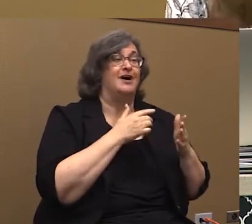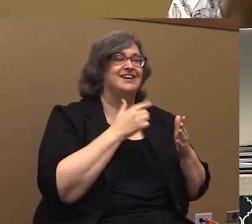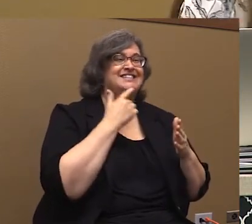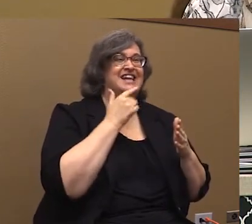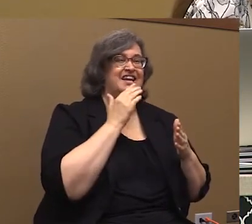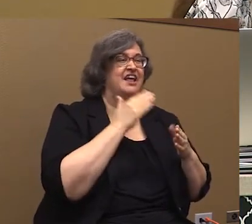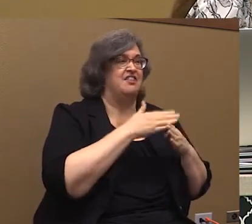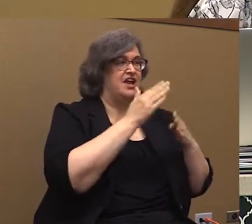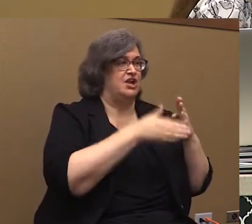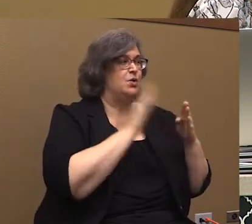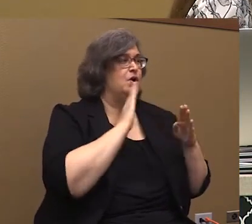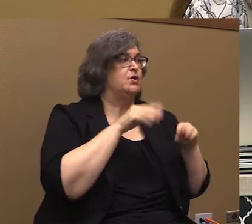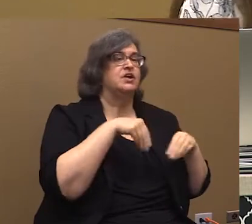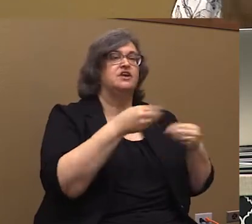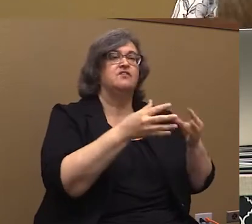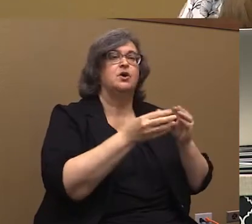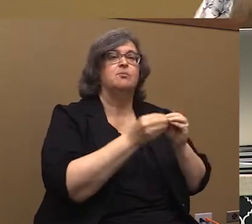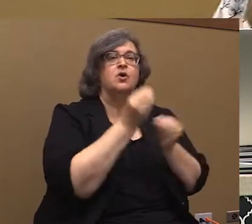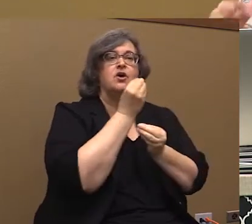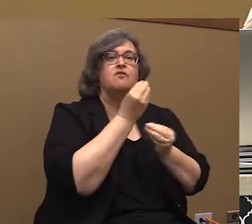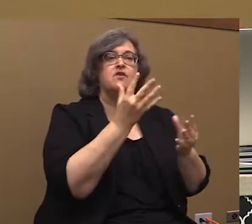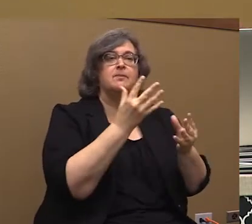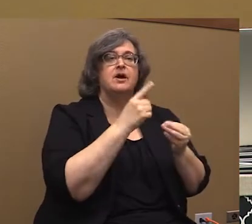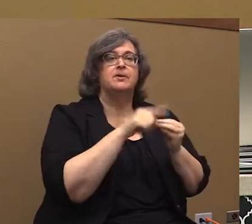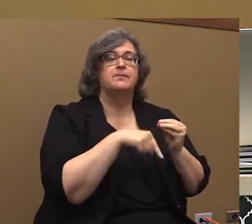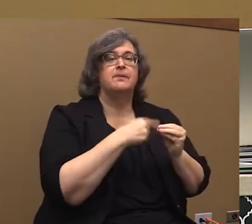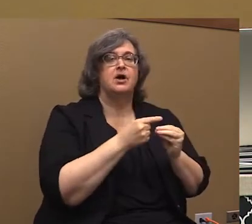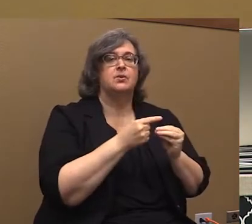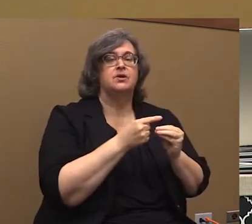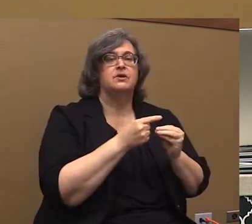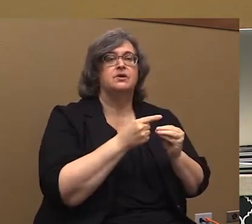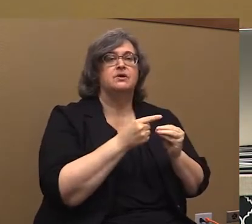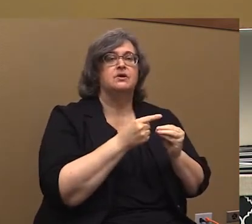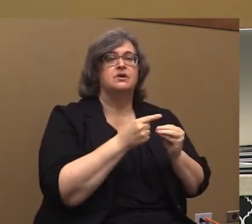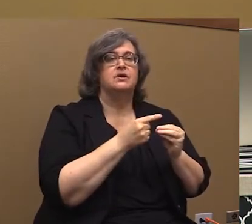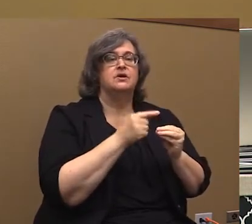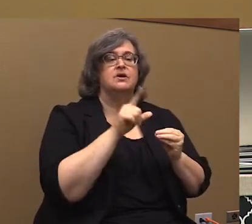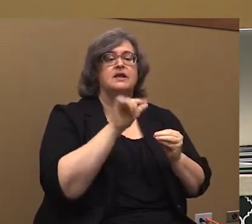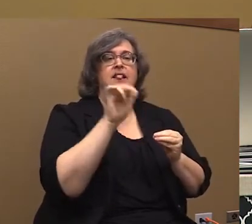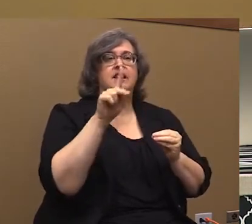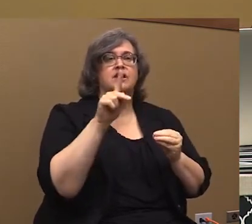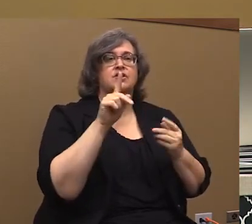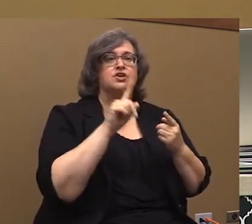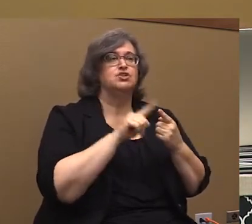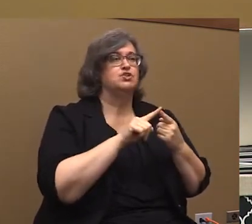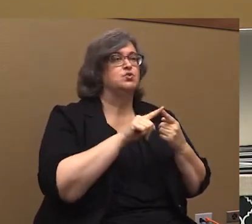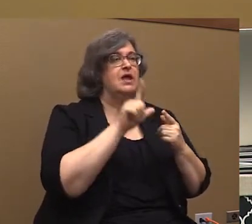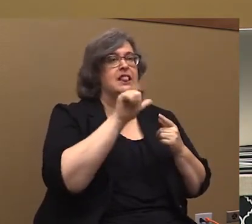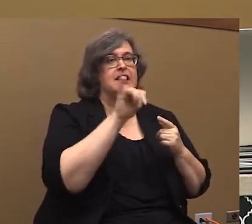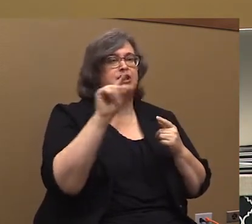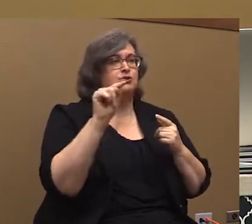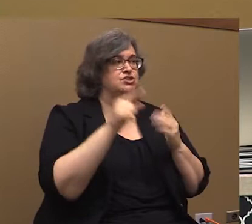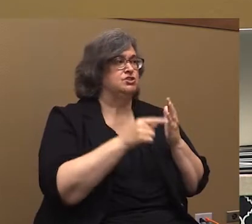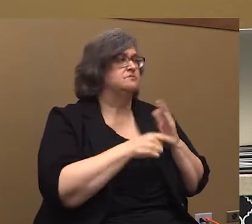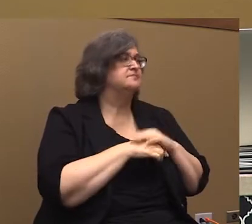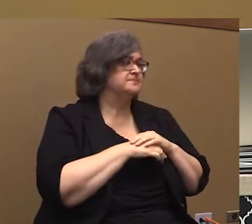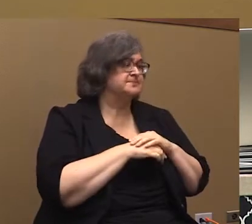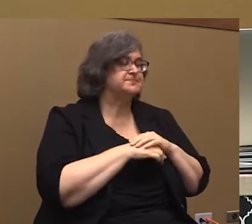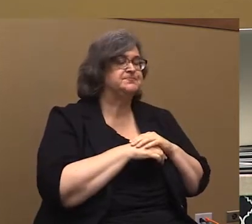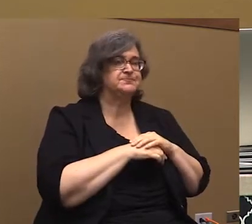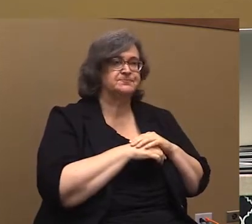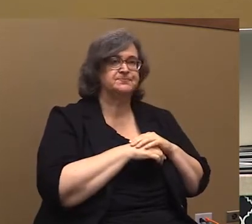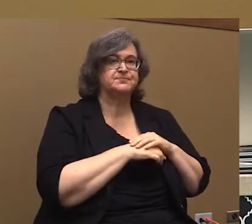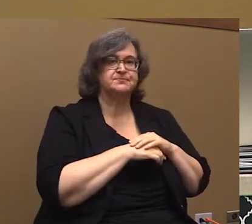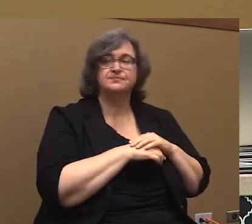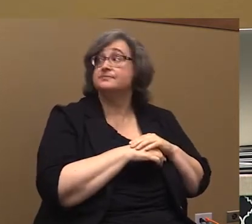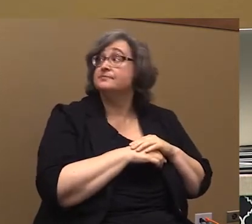I'm going to share with you, I had said that at the end I would give you a little bit more